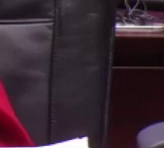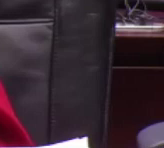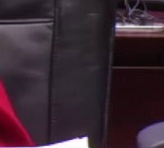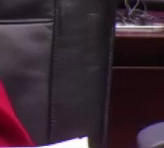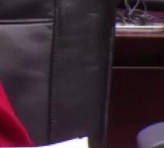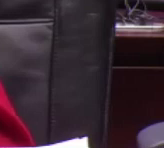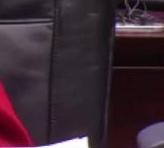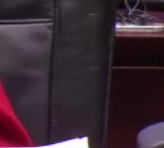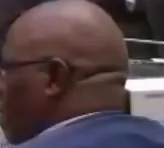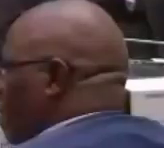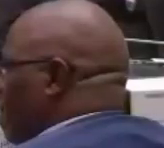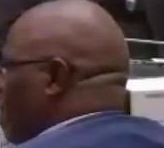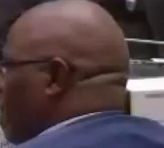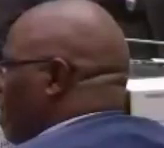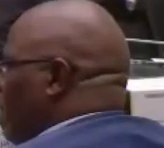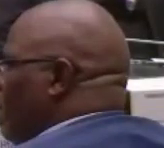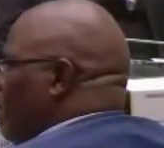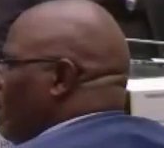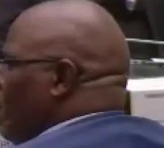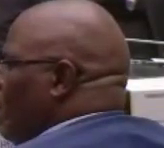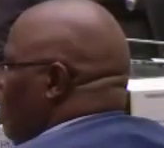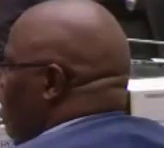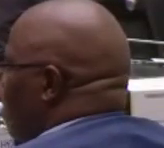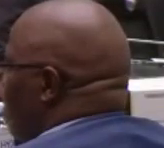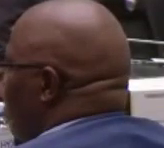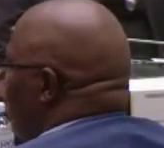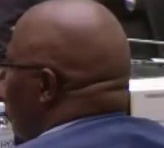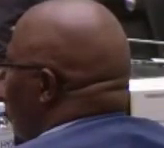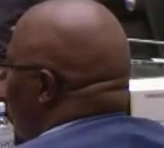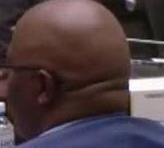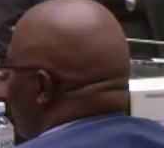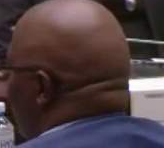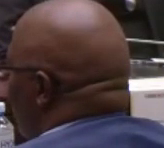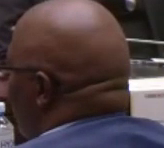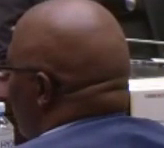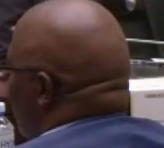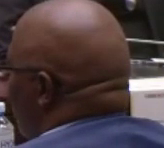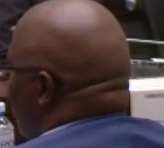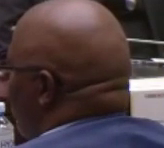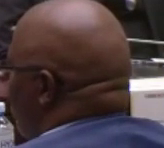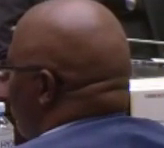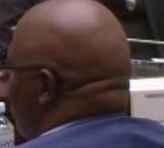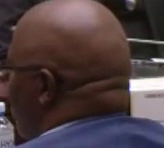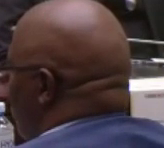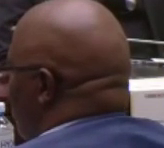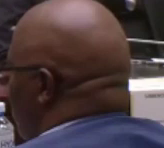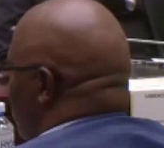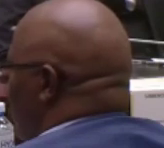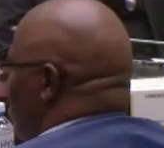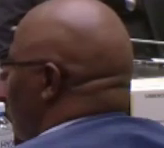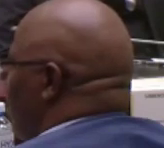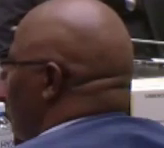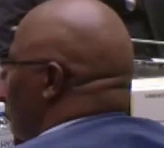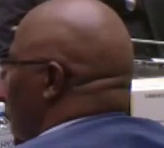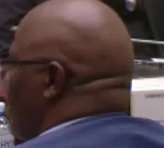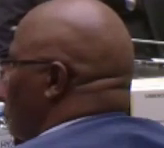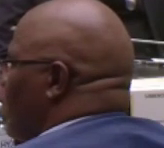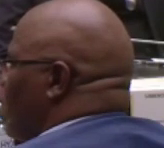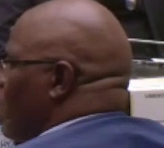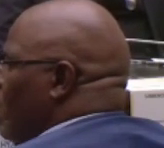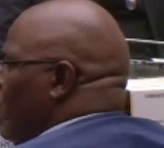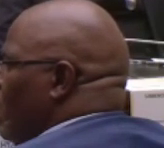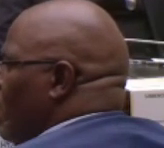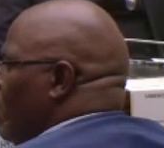affirmation to members. Members will be called in groups of five.